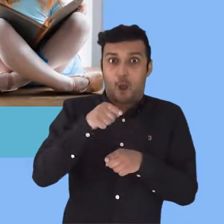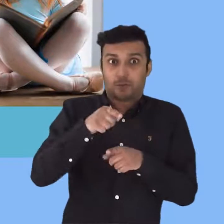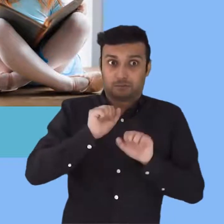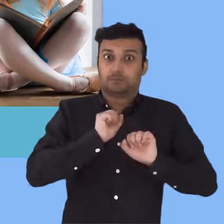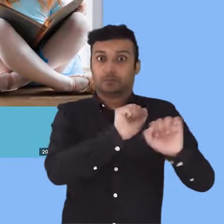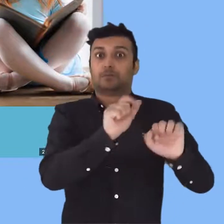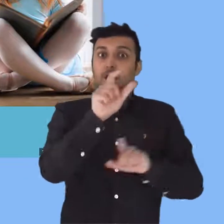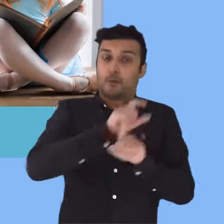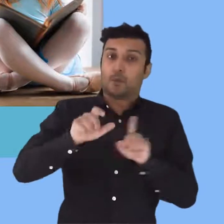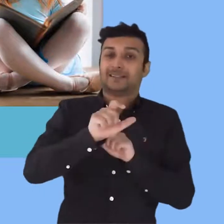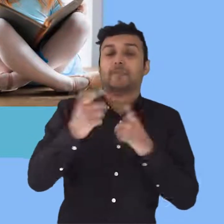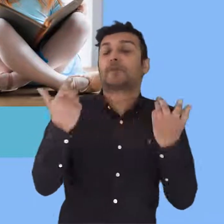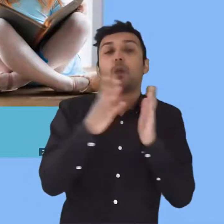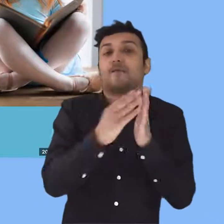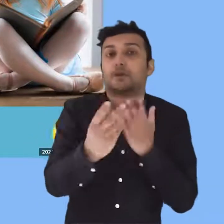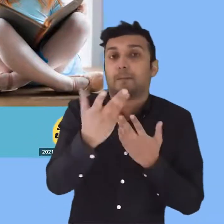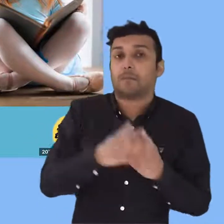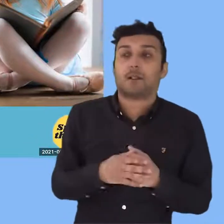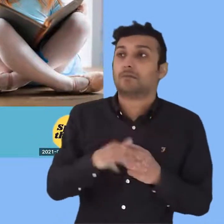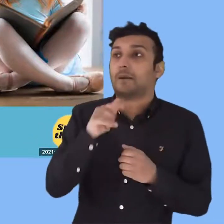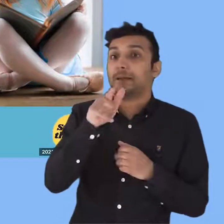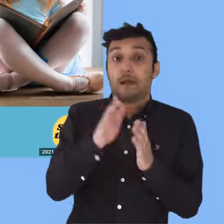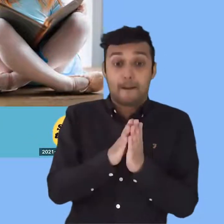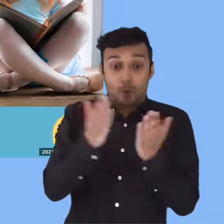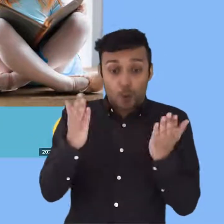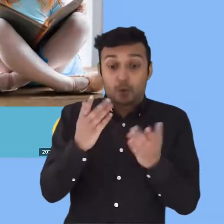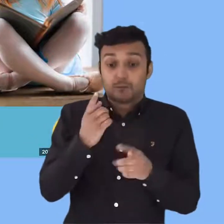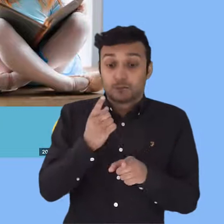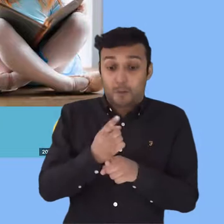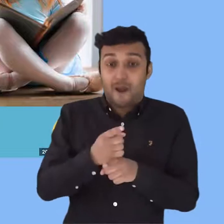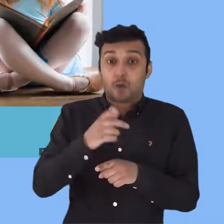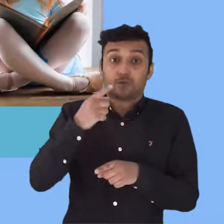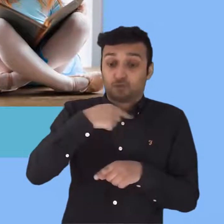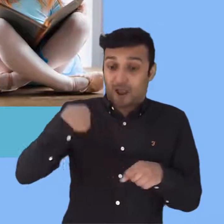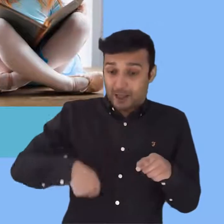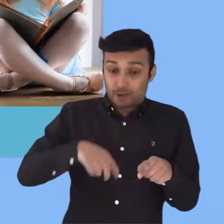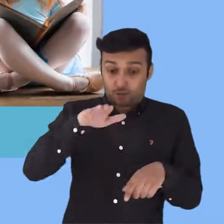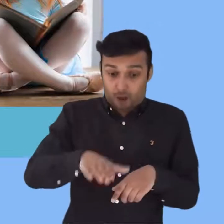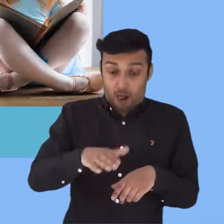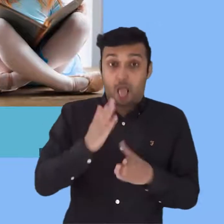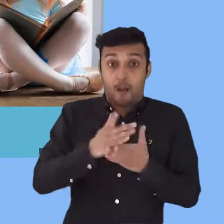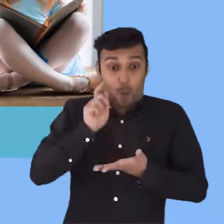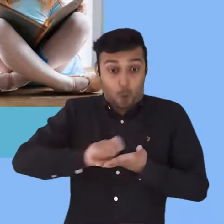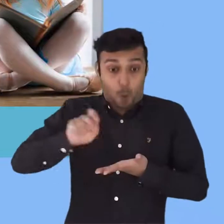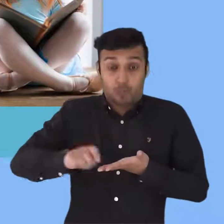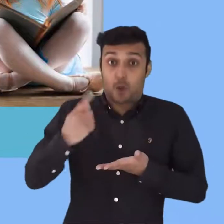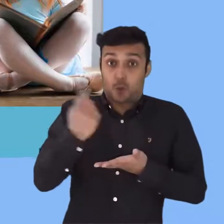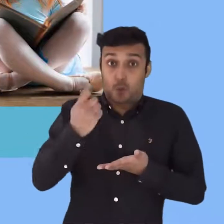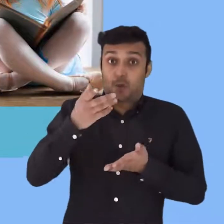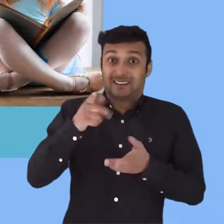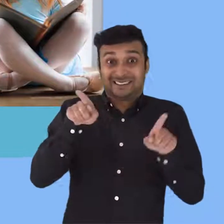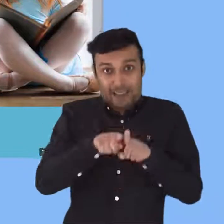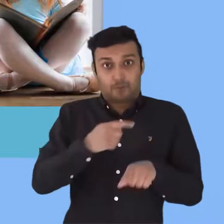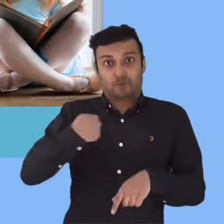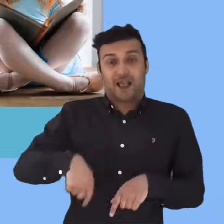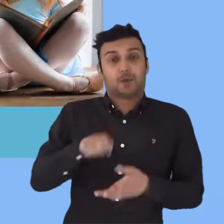correctly? So yeah, for example, a book about a Chinese child written by a Chinese author, that is